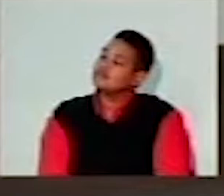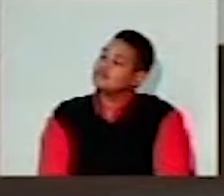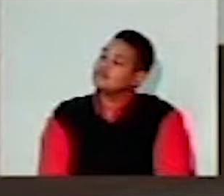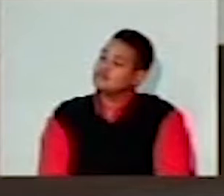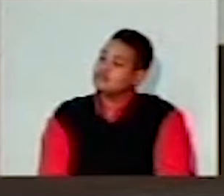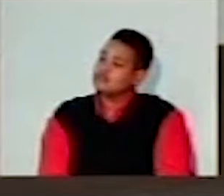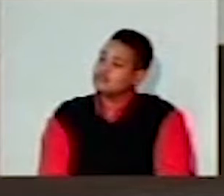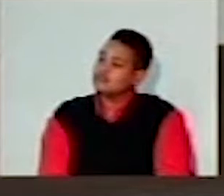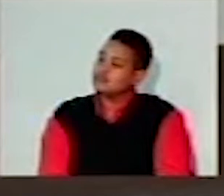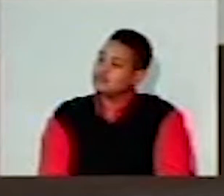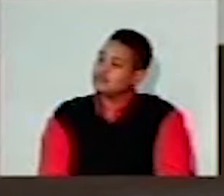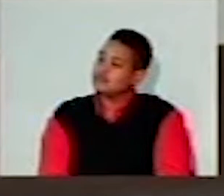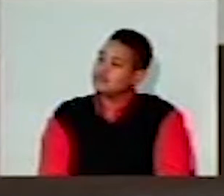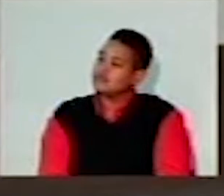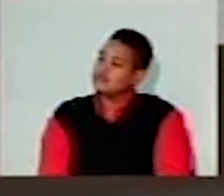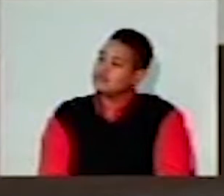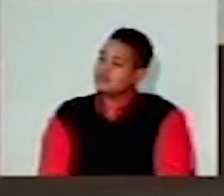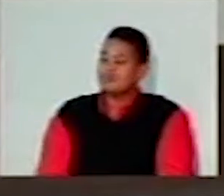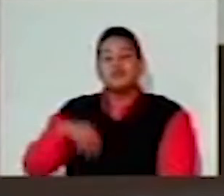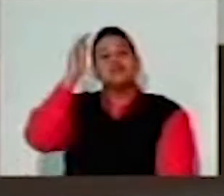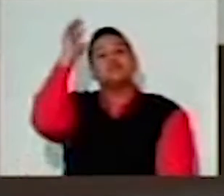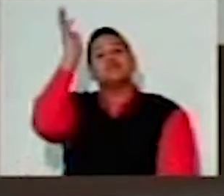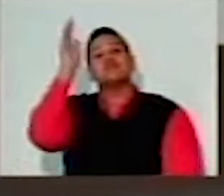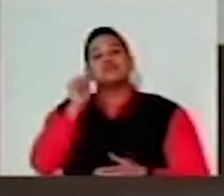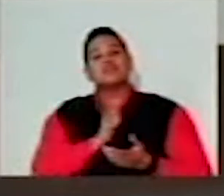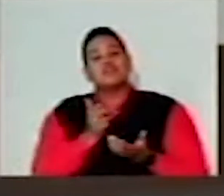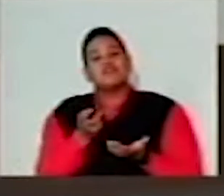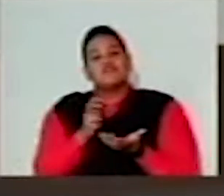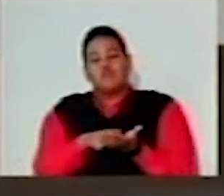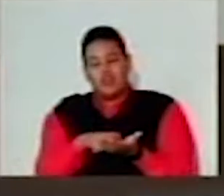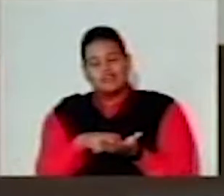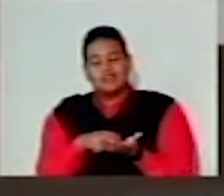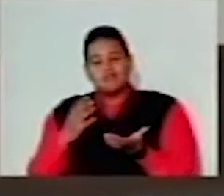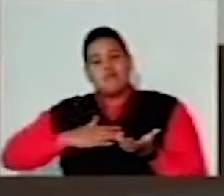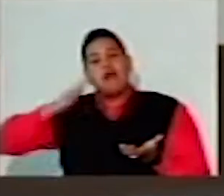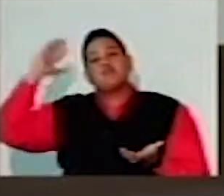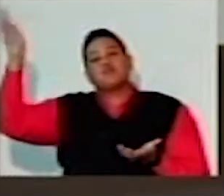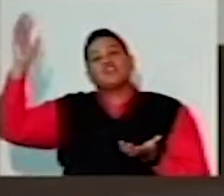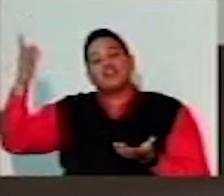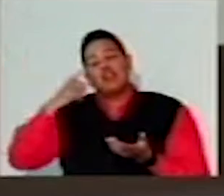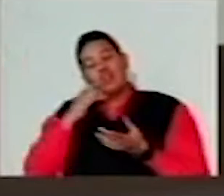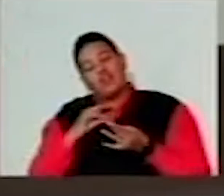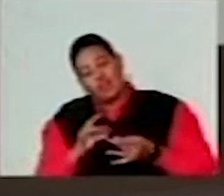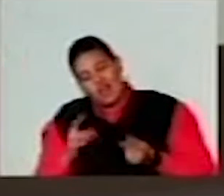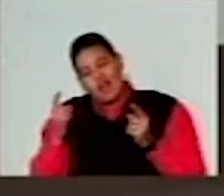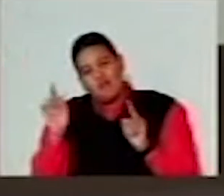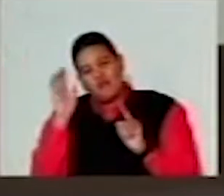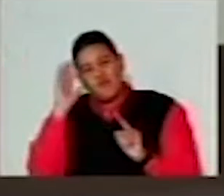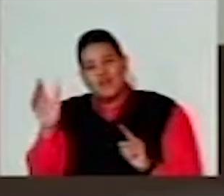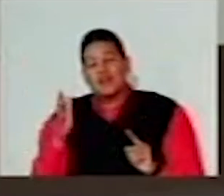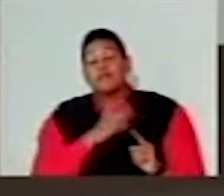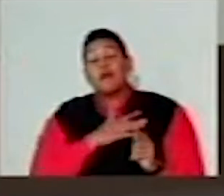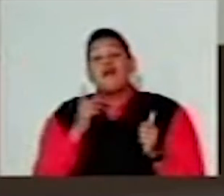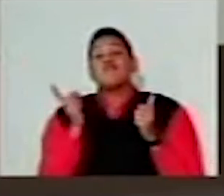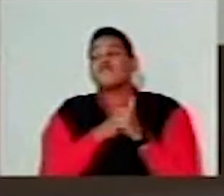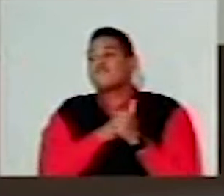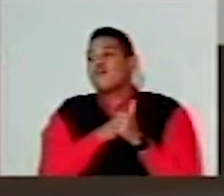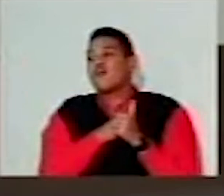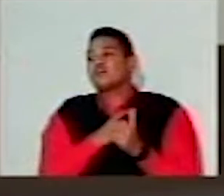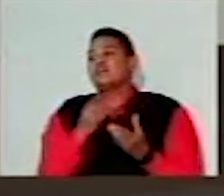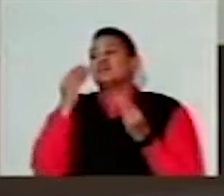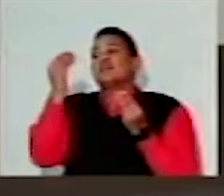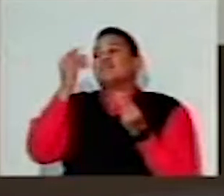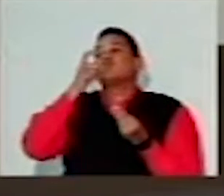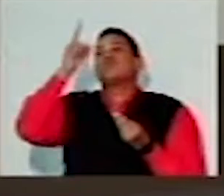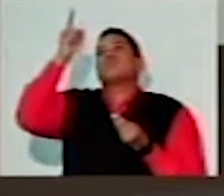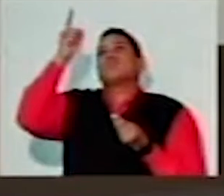Mr. Speaker, as I rise to make my presentation, may I first give the Almighty